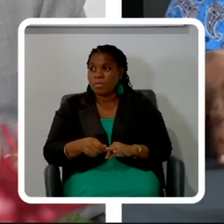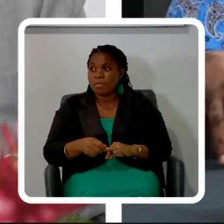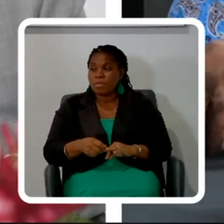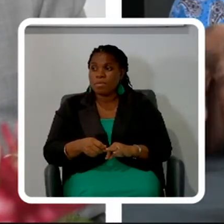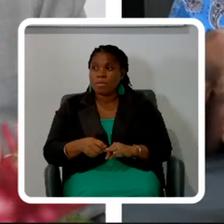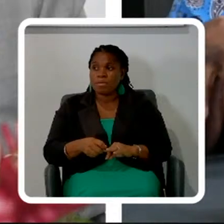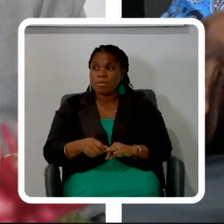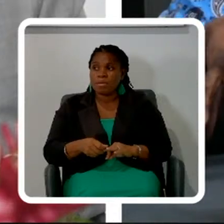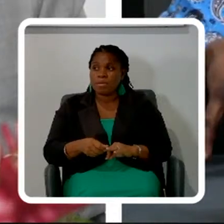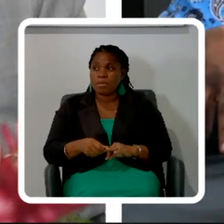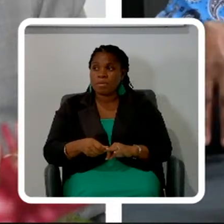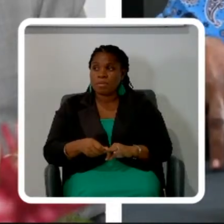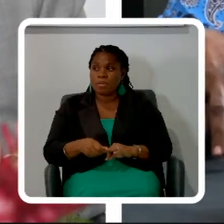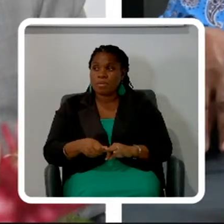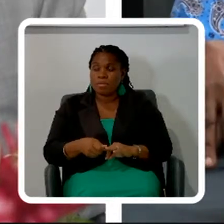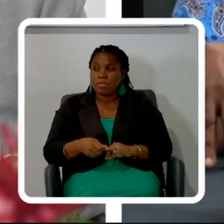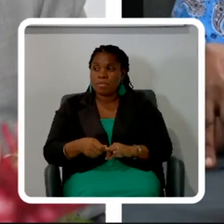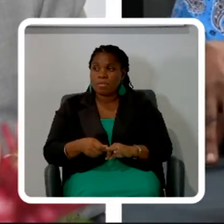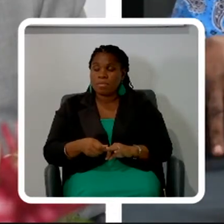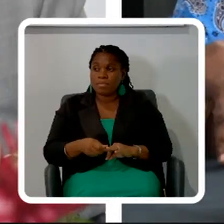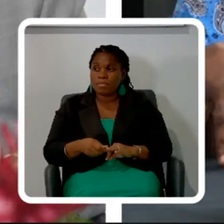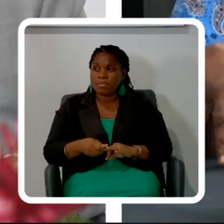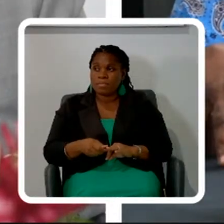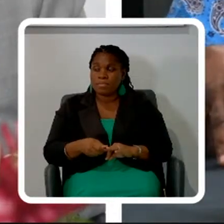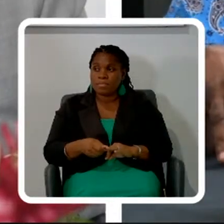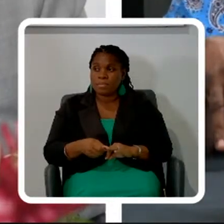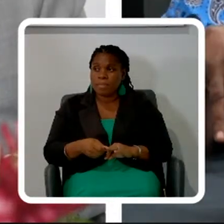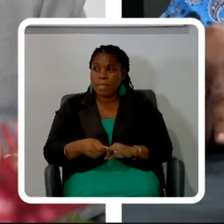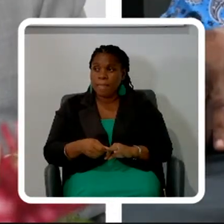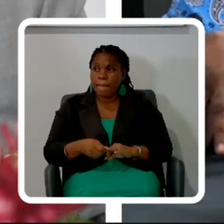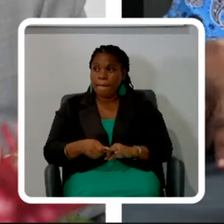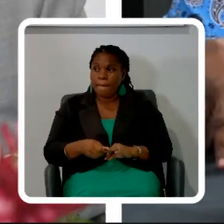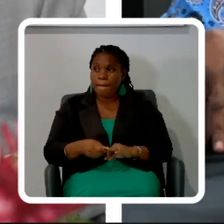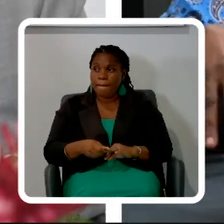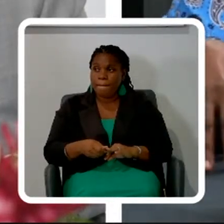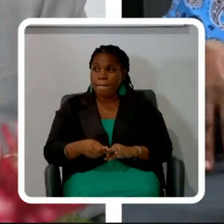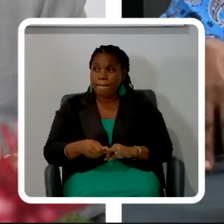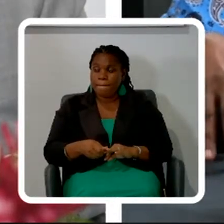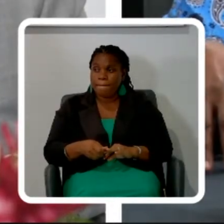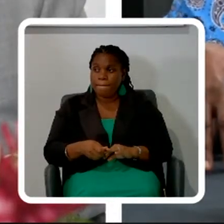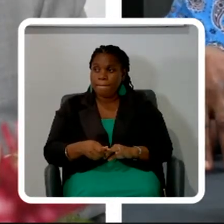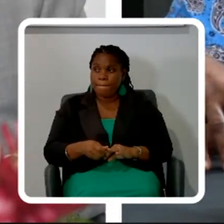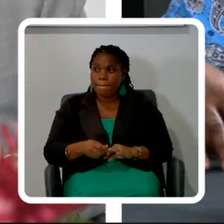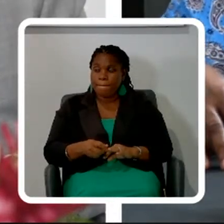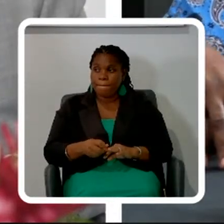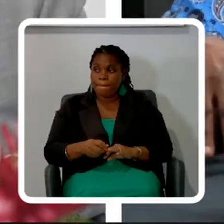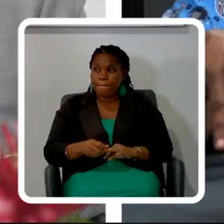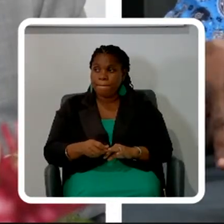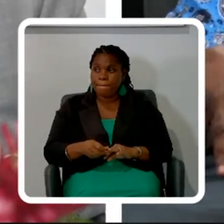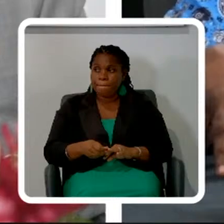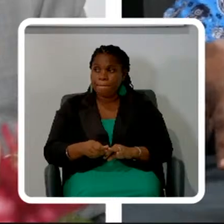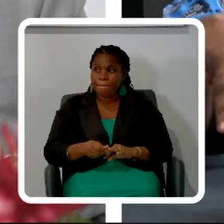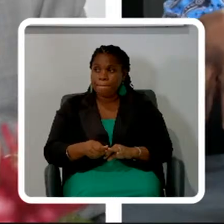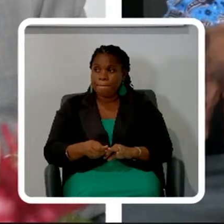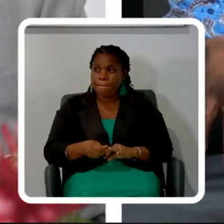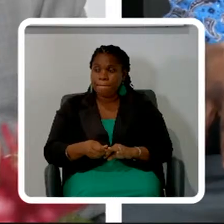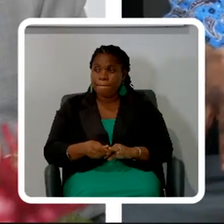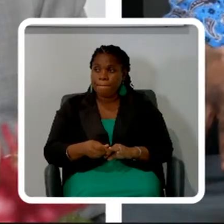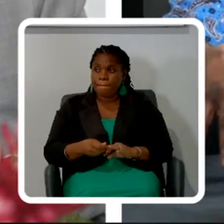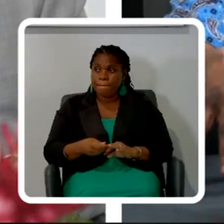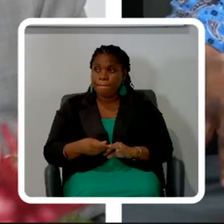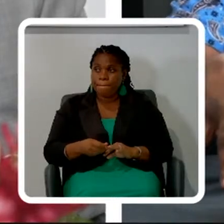is this government, is the St. Nevis government going to deny further participation of